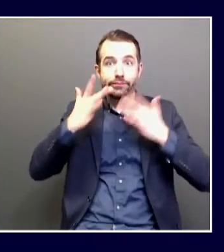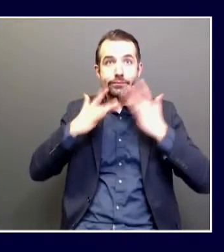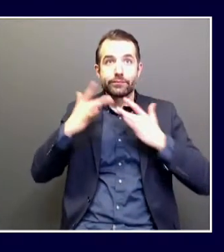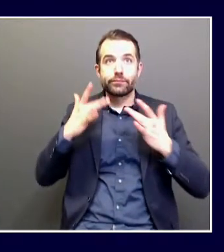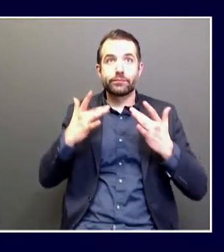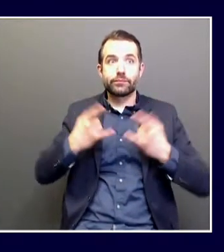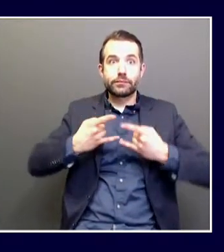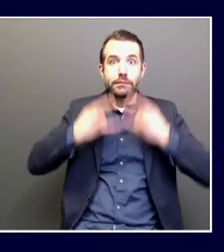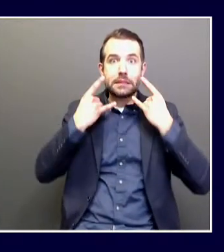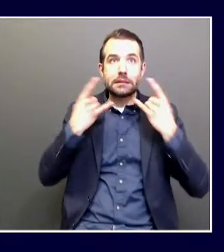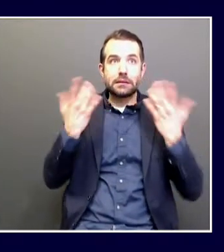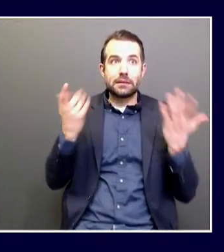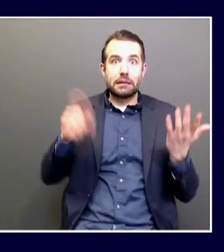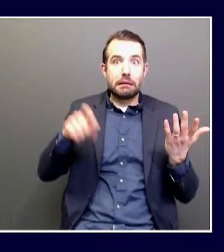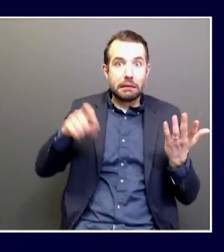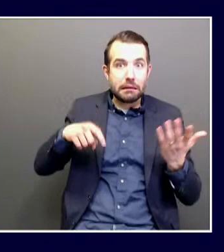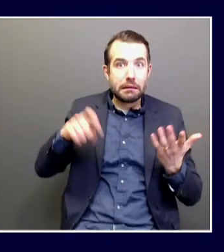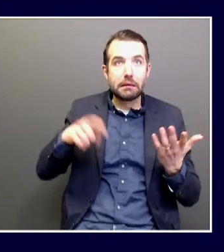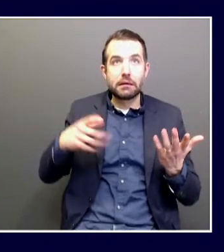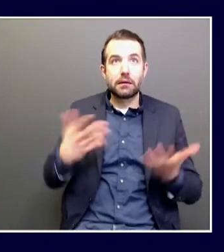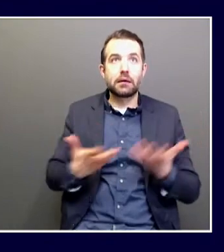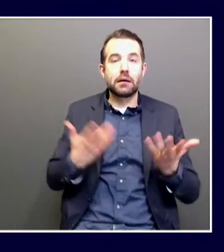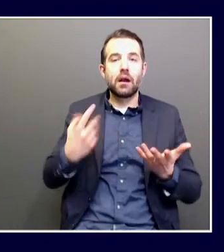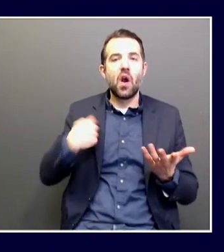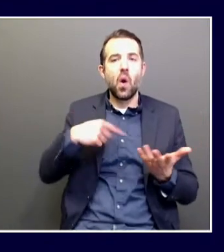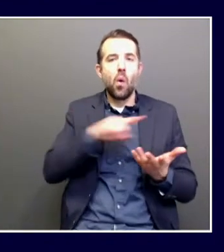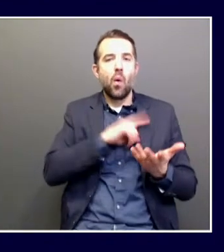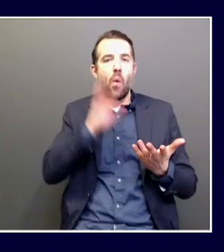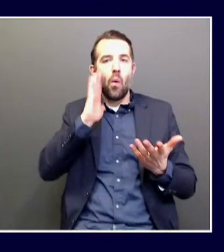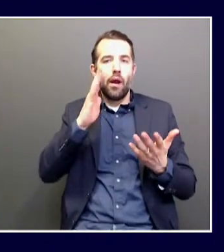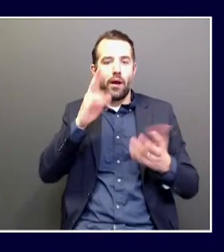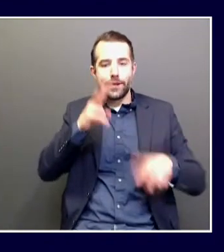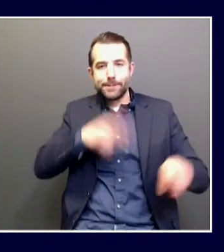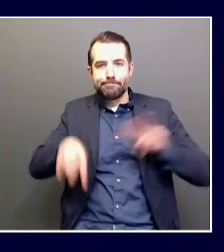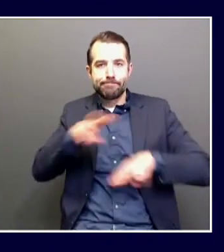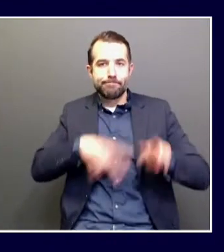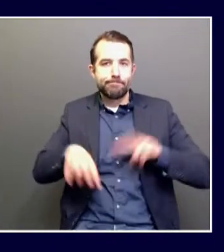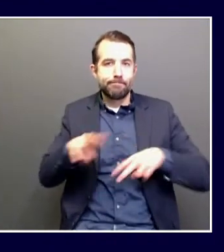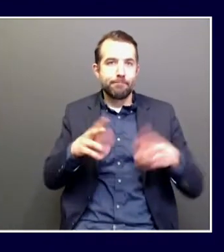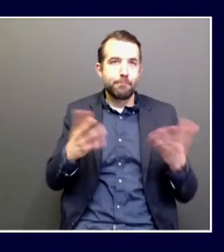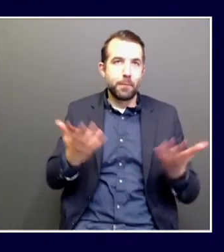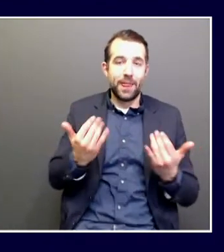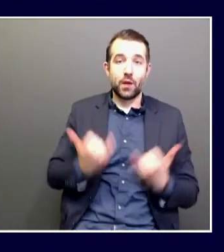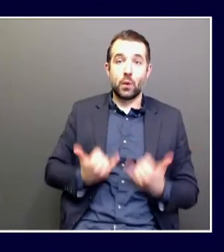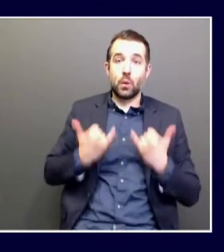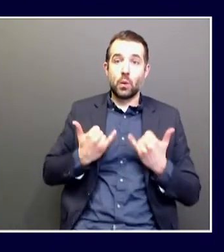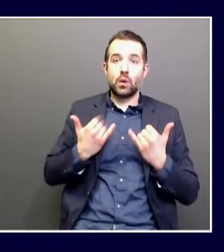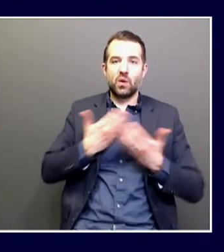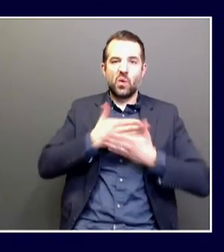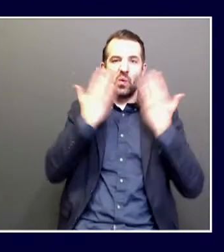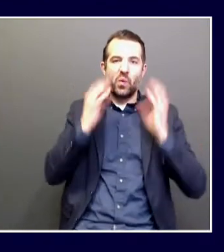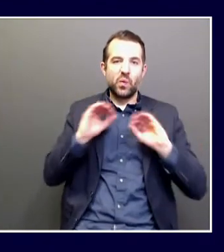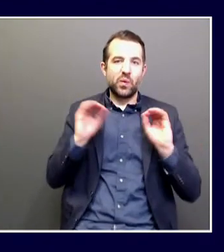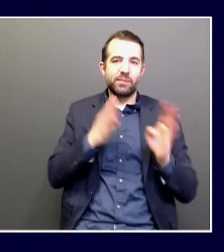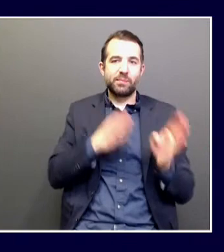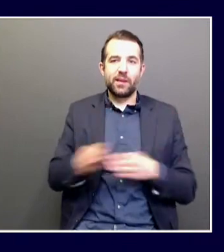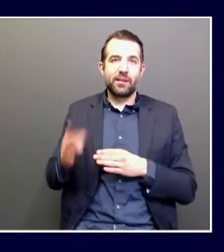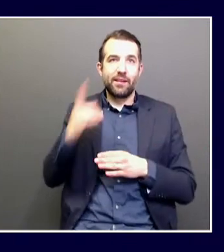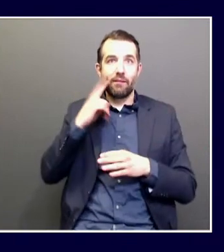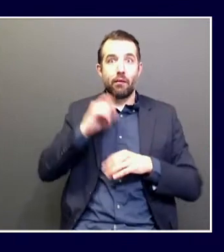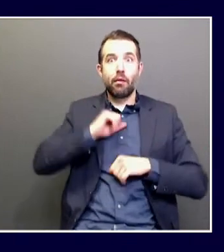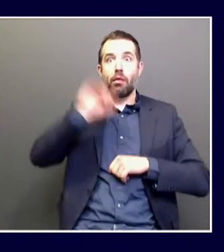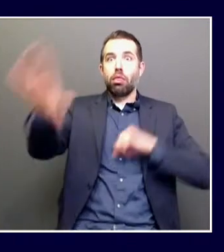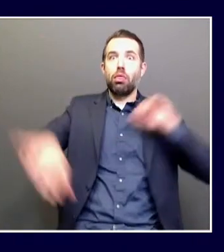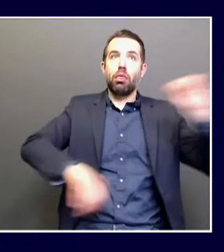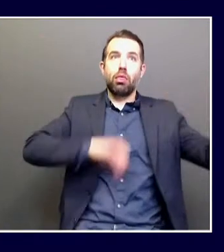be a signal for us to take a closer look. But at this time, we don't have any immediate plans to engage in a wider distribution of surgical